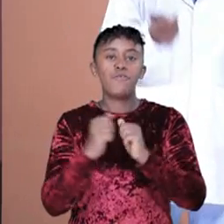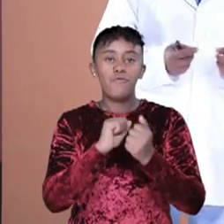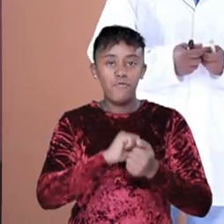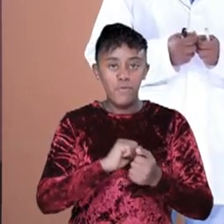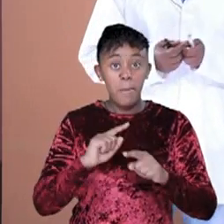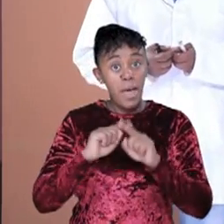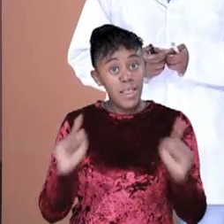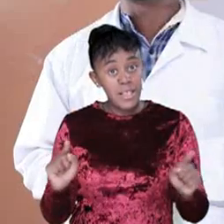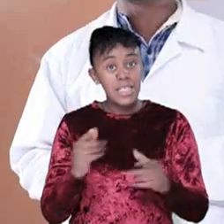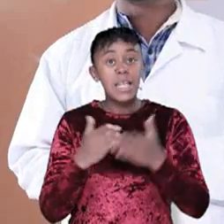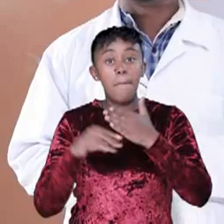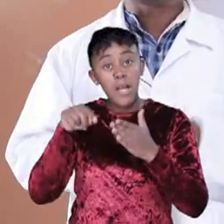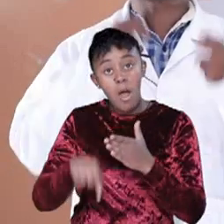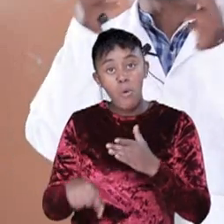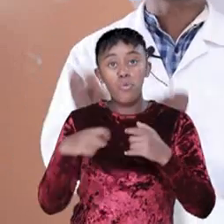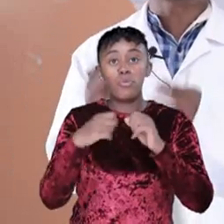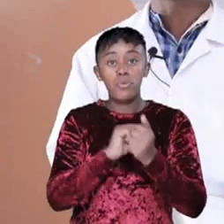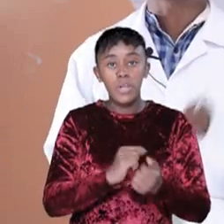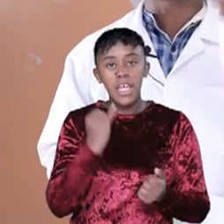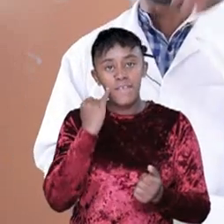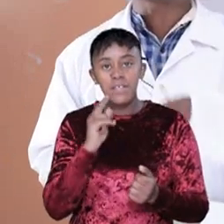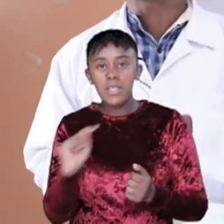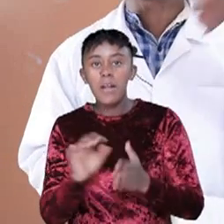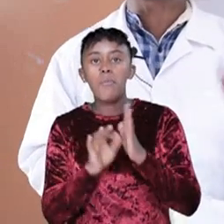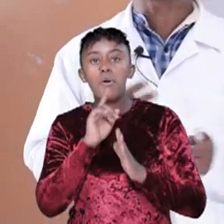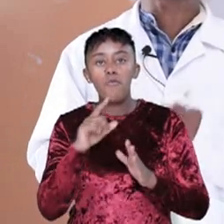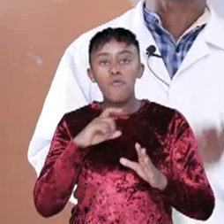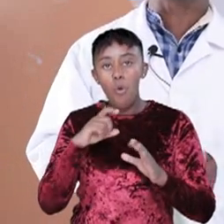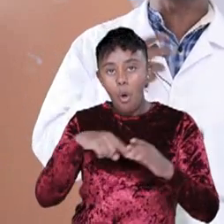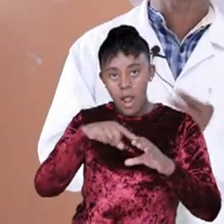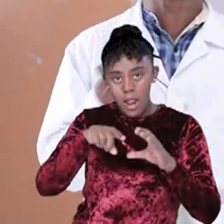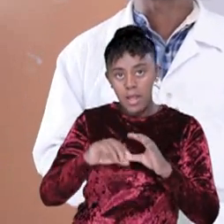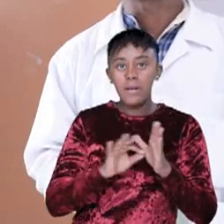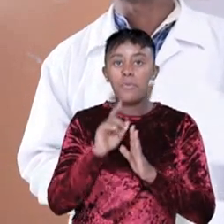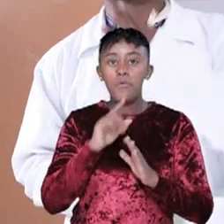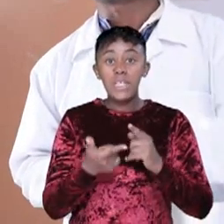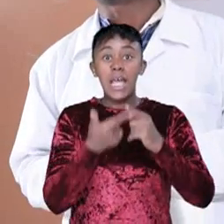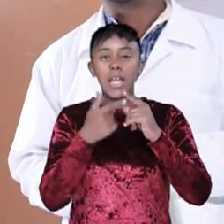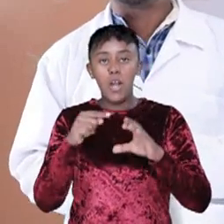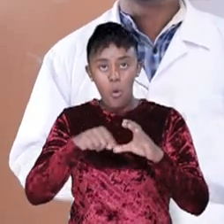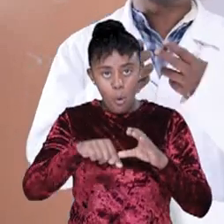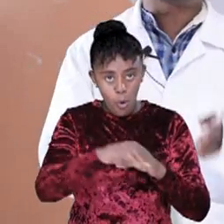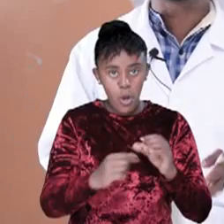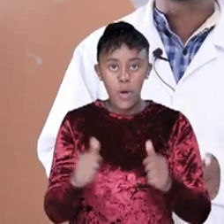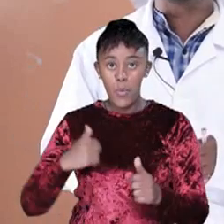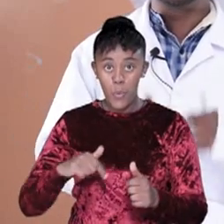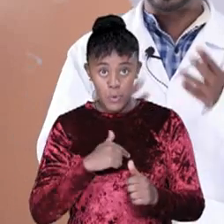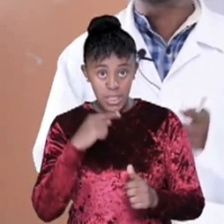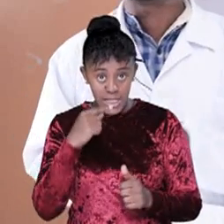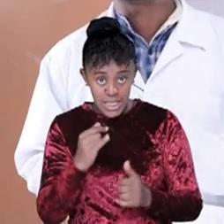But step-down transformer is if the number of turns of the primary coil is greater than the number of turns of the secondary coil, we